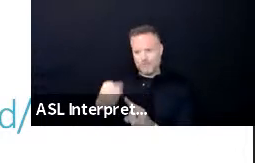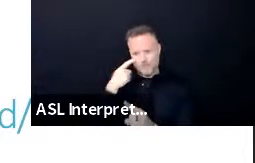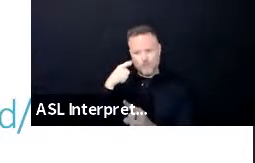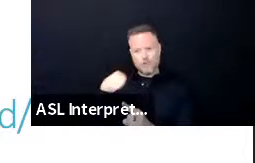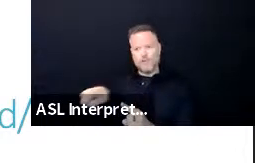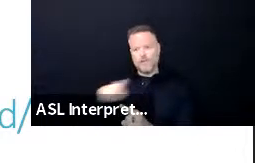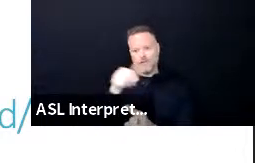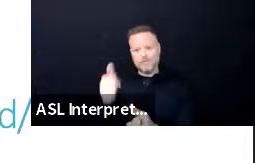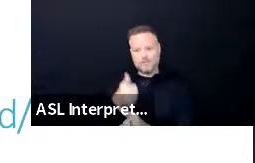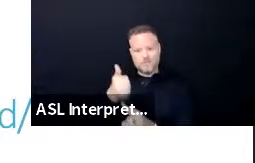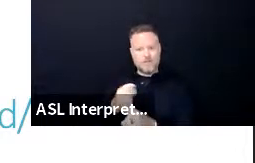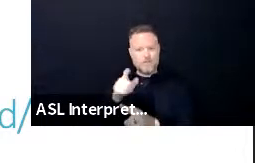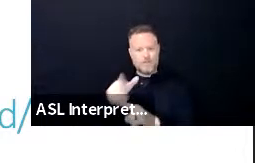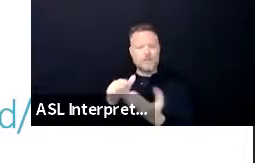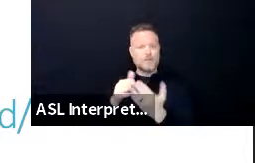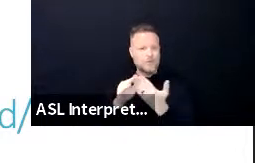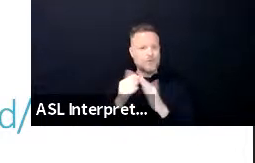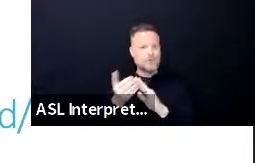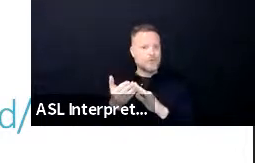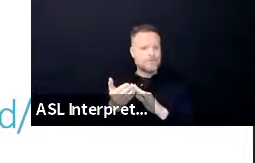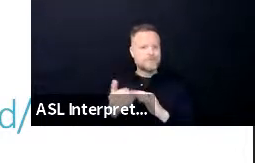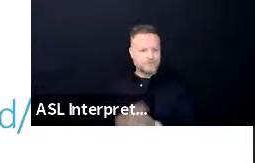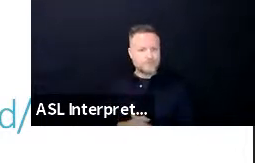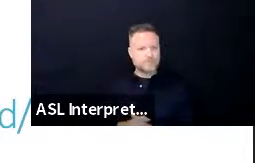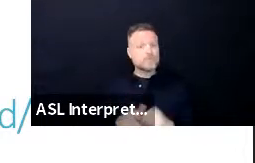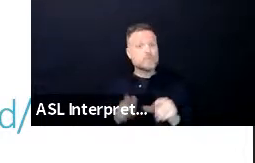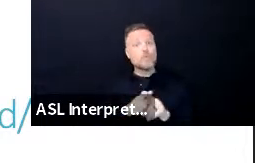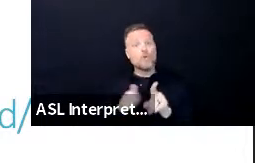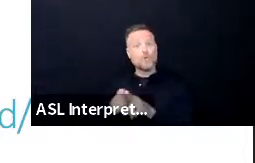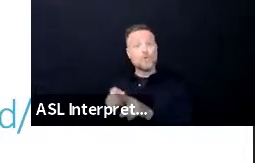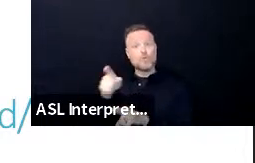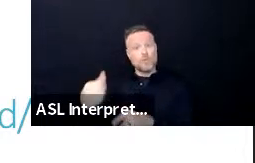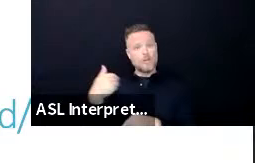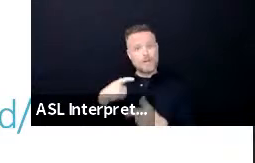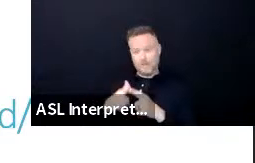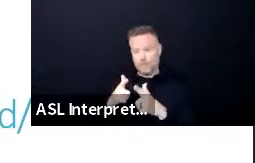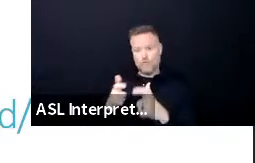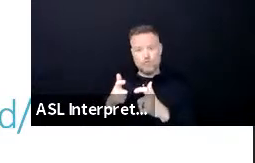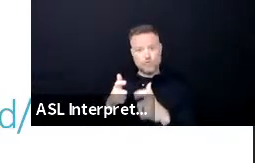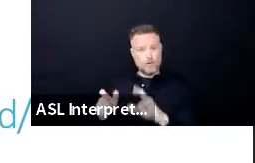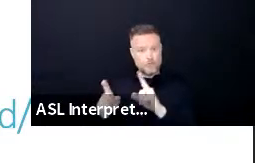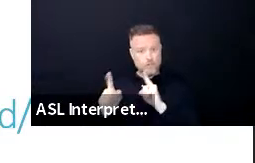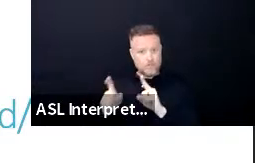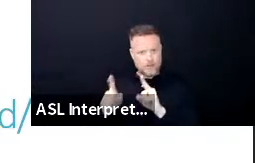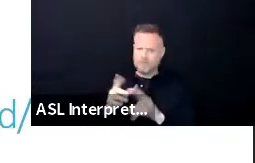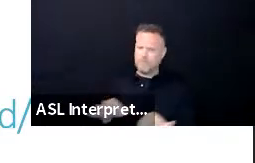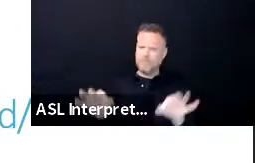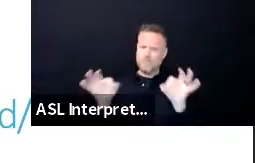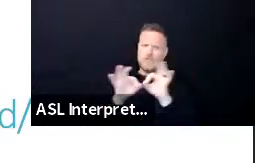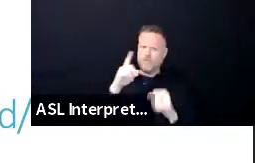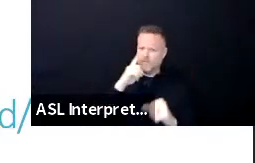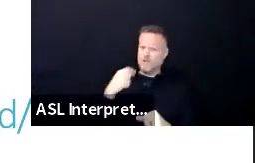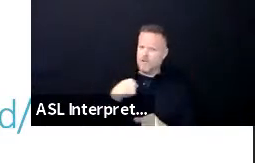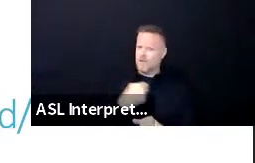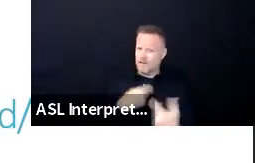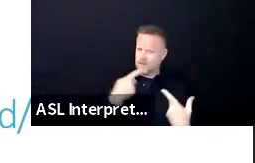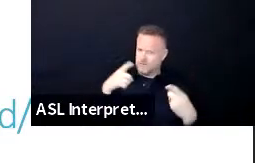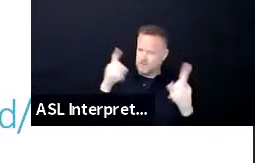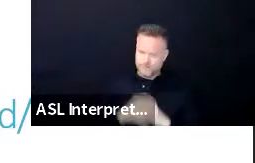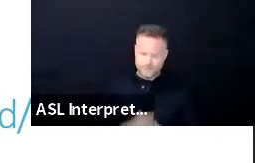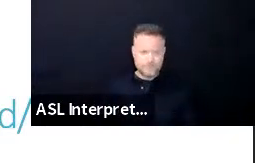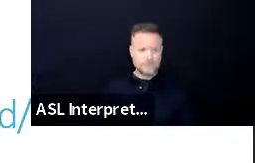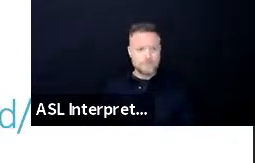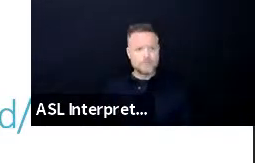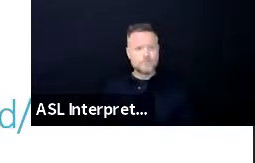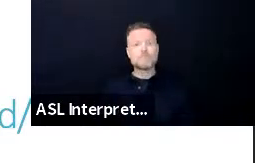community at any given time, and having that rapid response has been really key to our success. Some of the